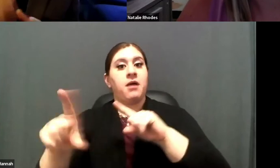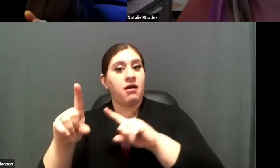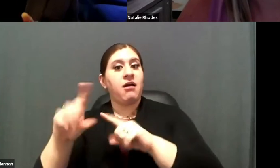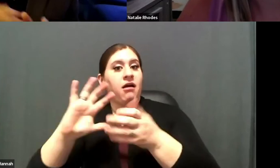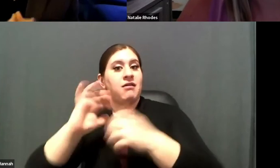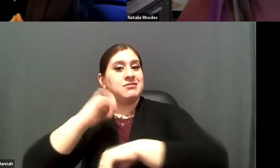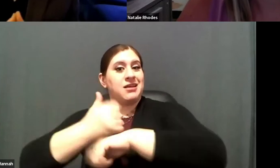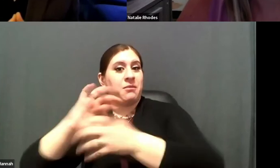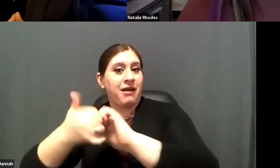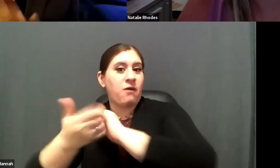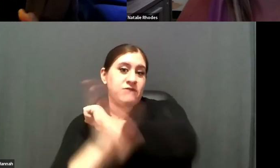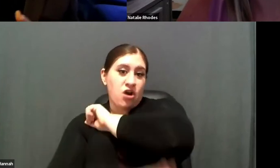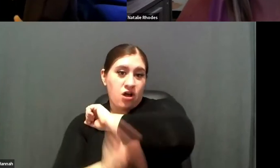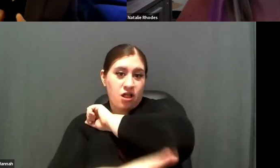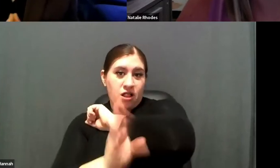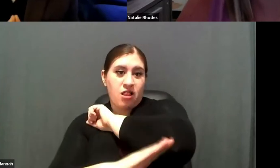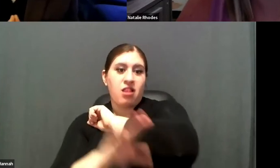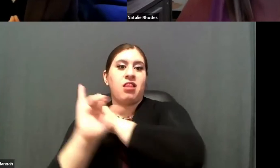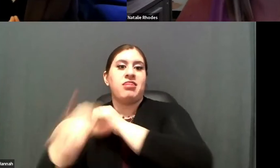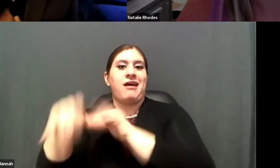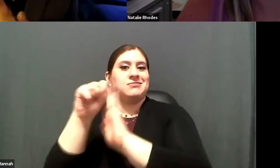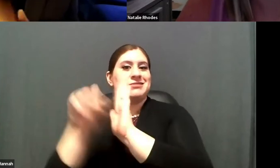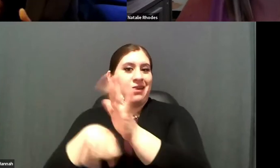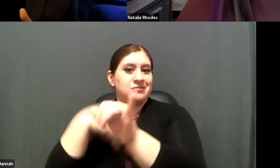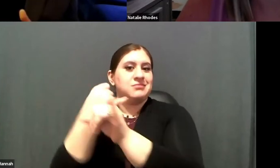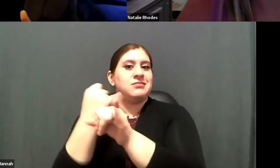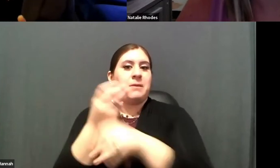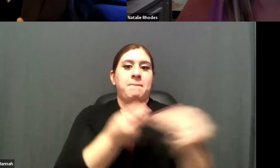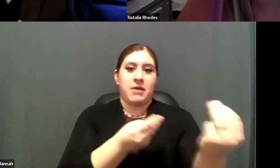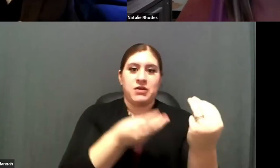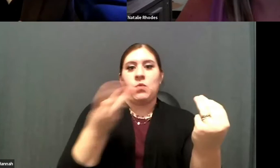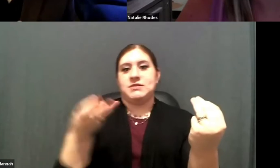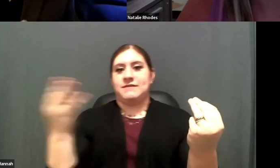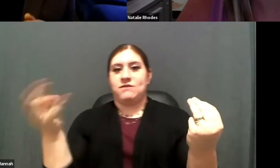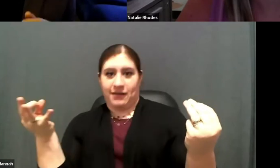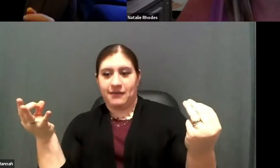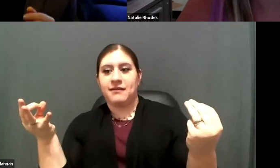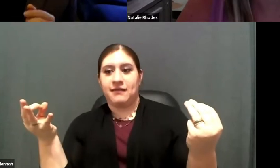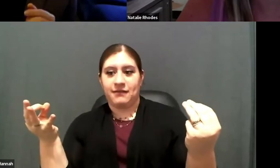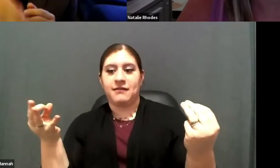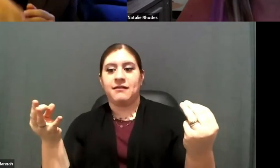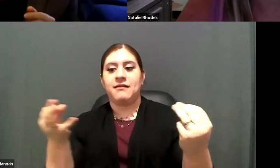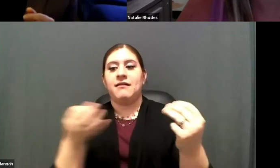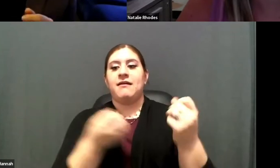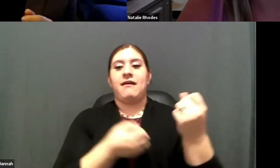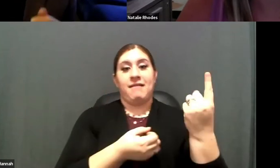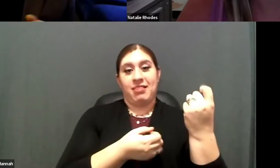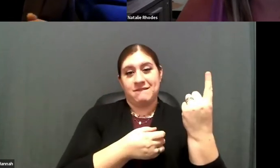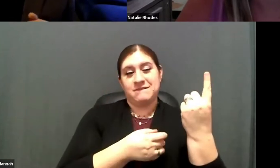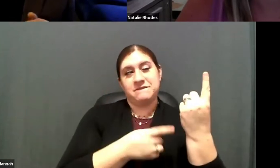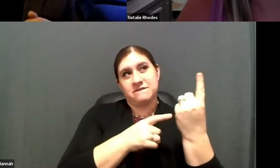for example, in the fall, state institutions will be Monday, Wednesday, Friday from